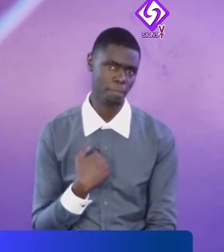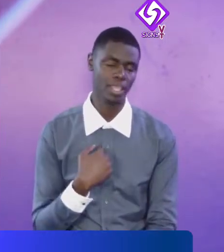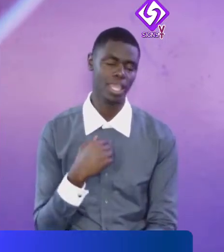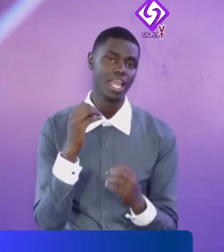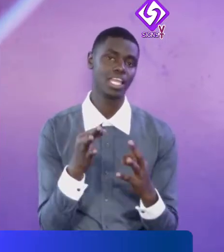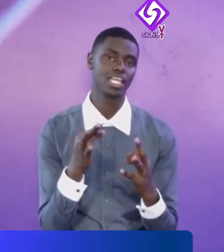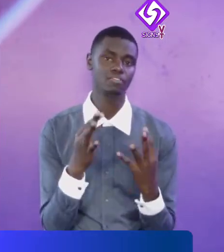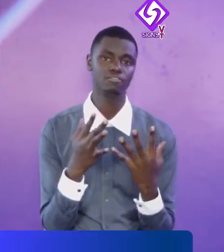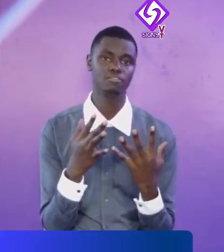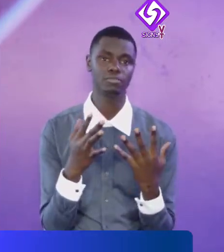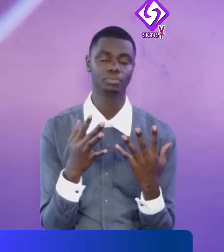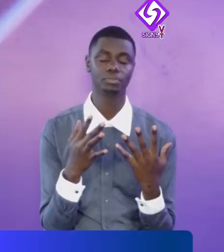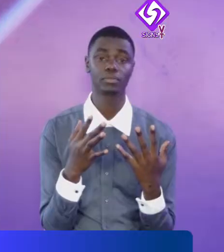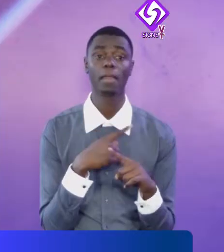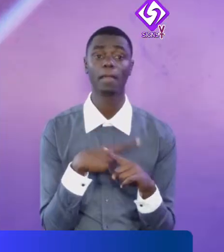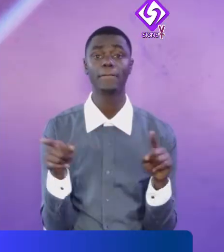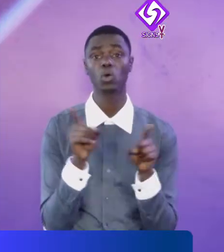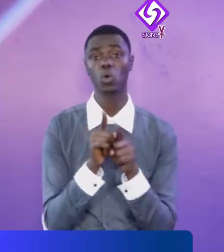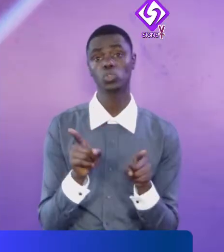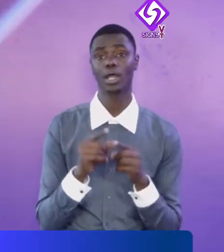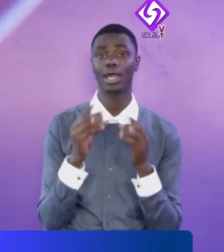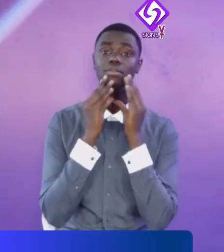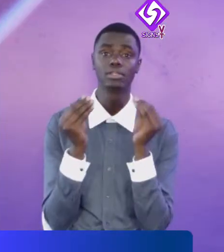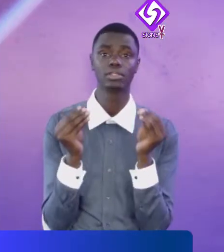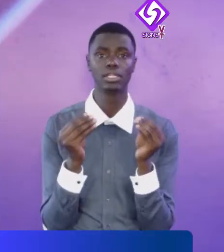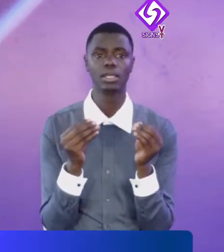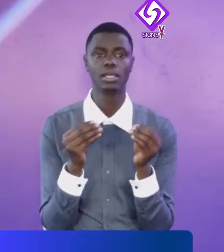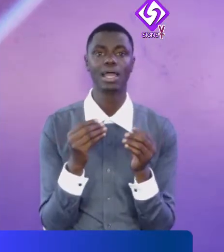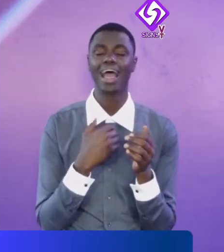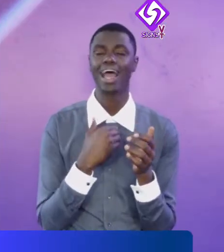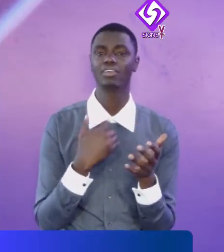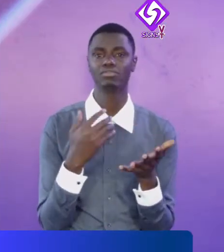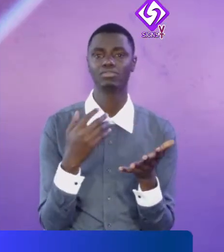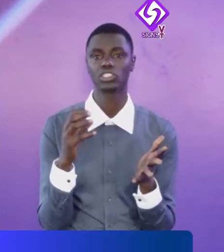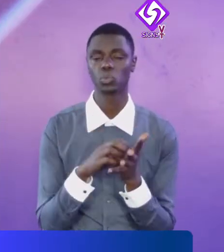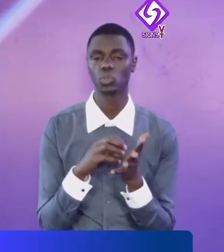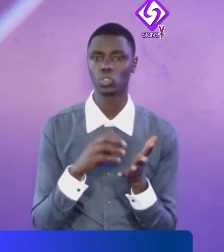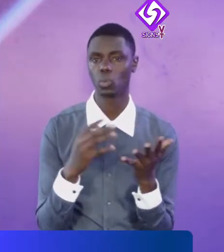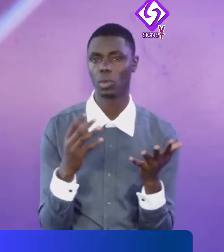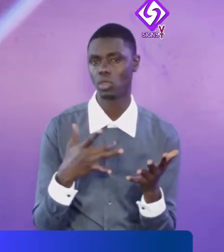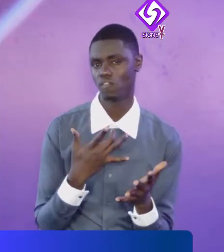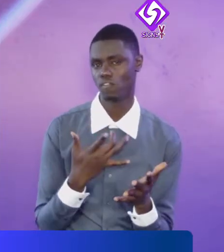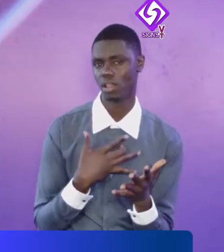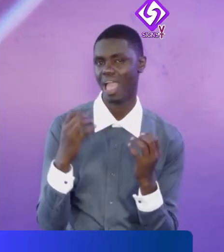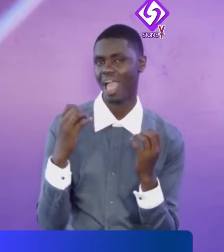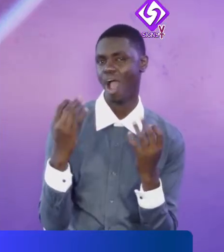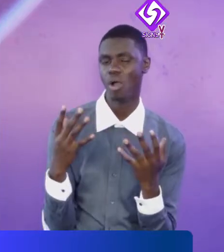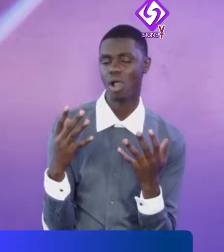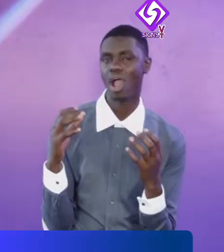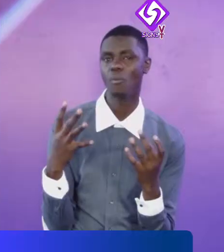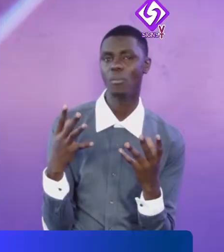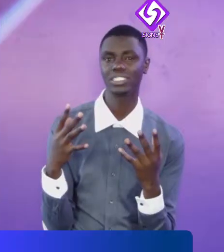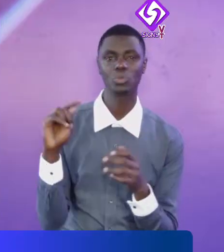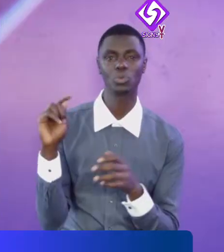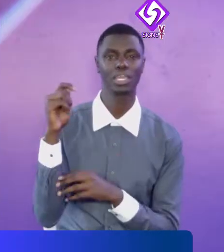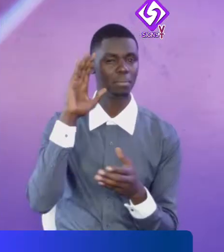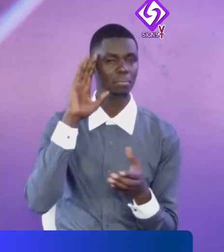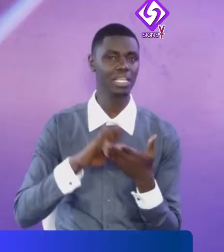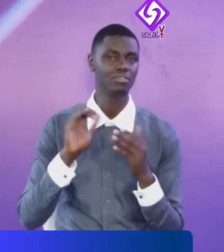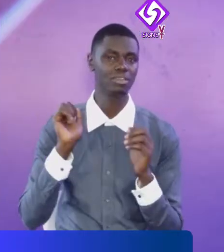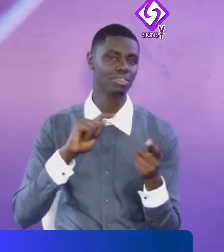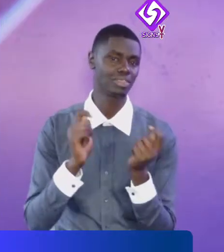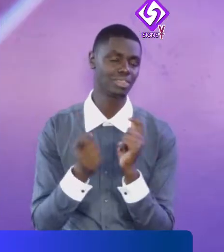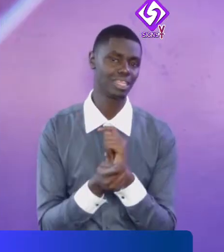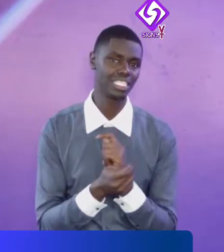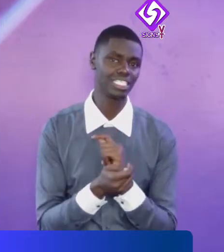at all you have not seen anybody. But also, Alan, there must be also something make believe. How much do Kenyans believe that they can change